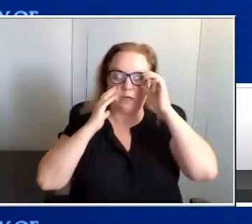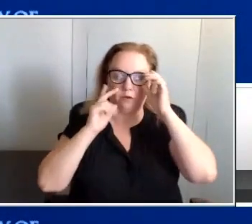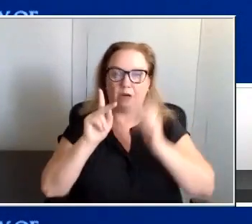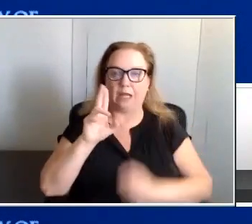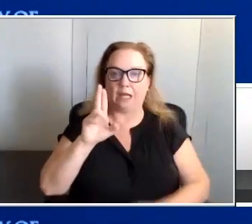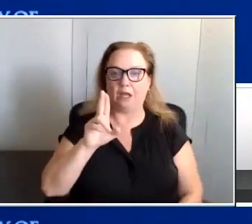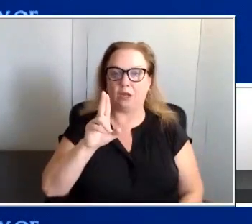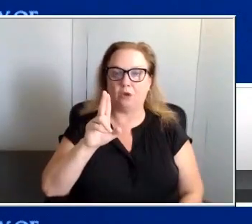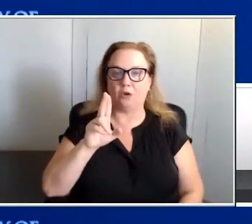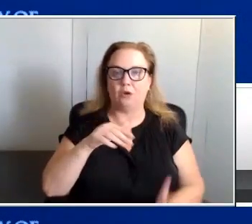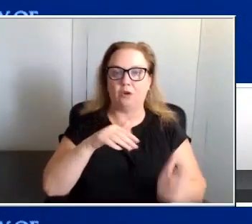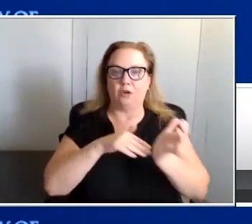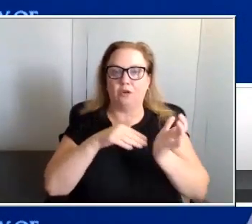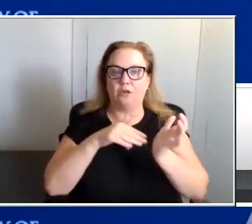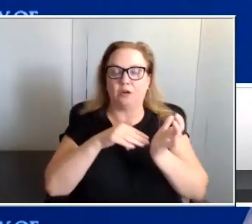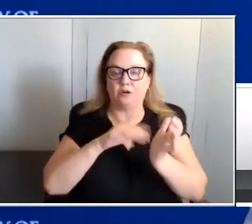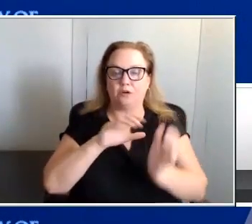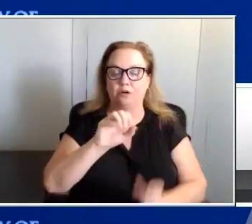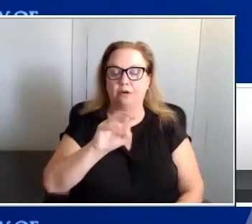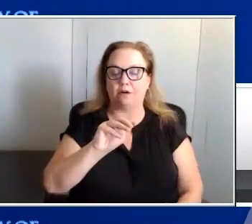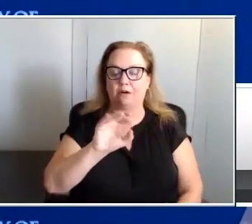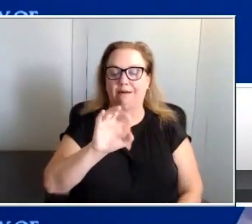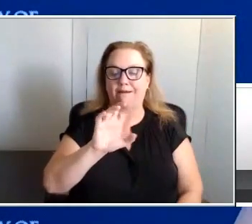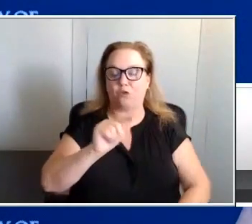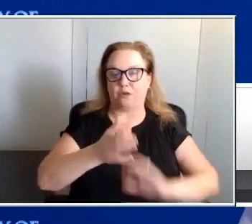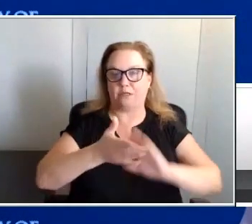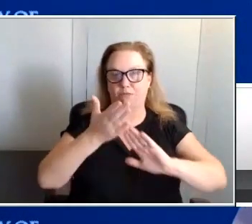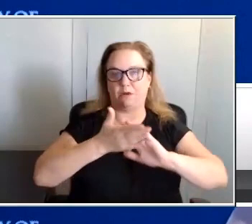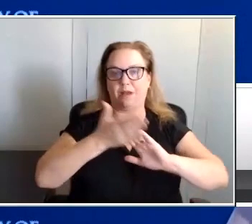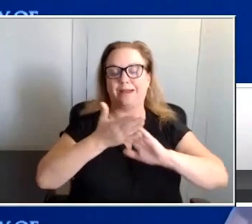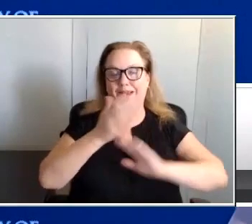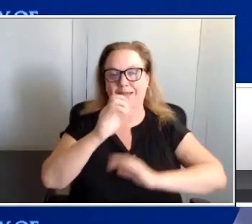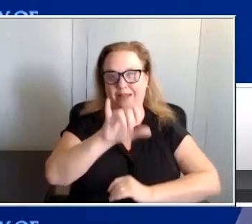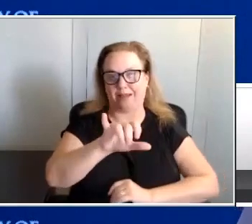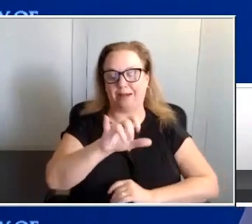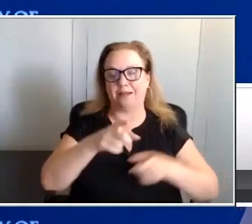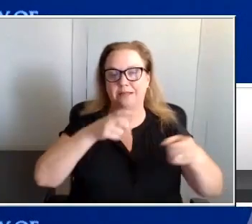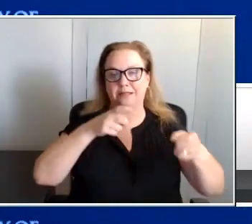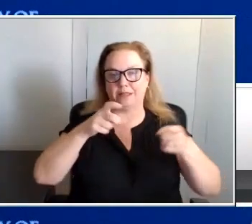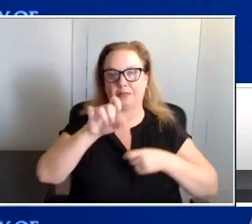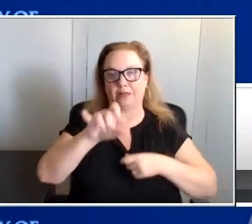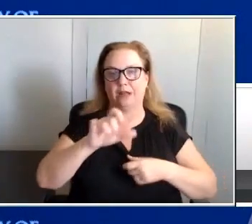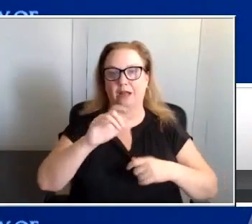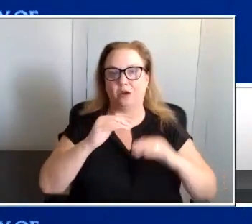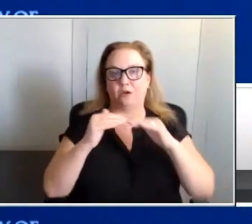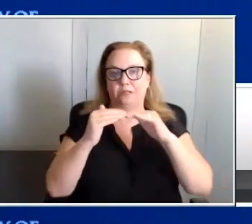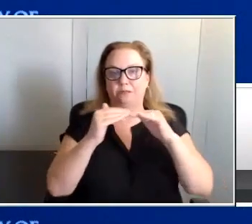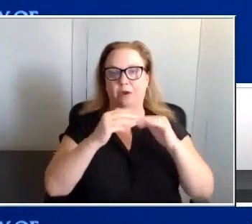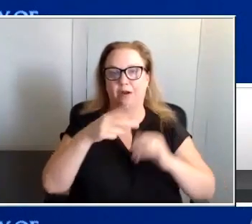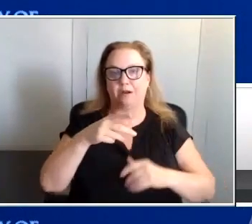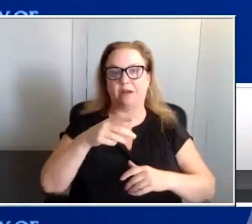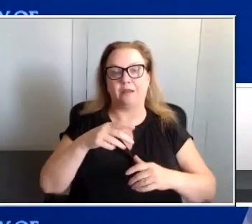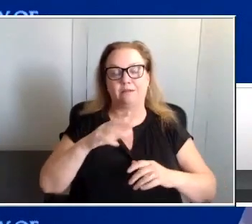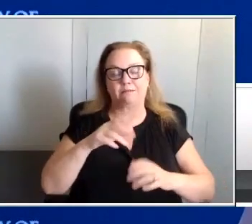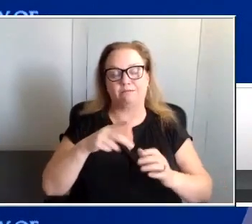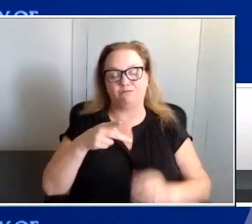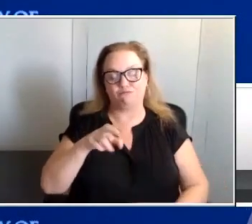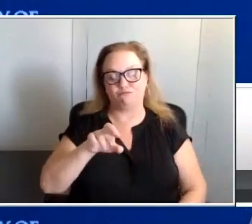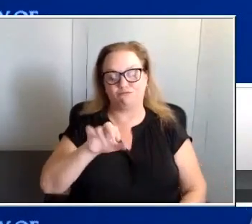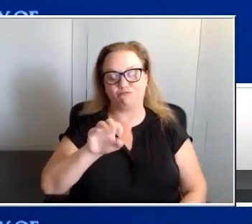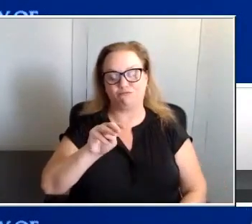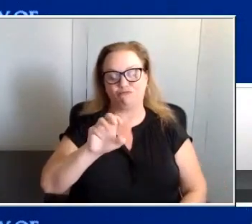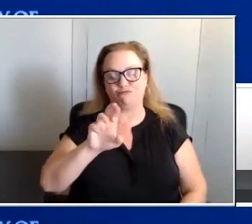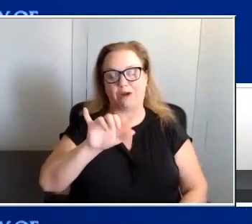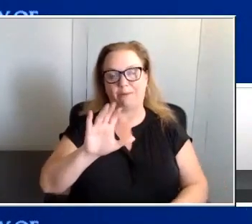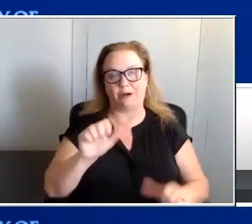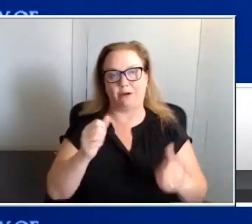Dr. Brandon Comfort is really running a lot of that and dealing, and I know his colleagues in primary care, certainly for the